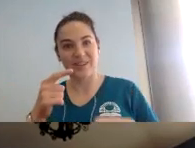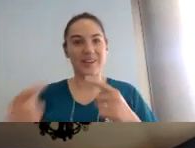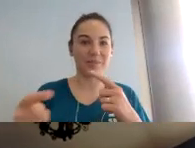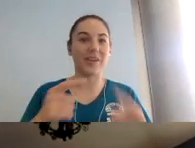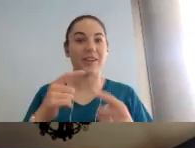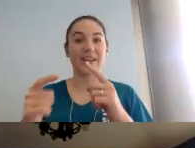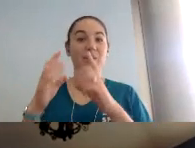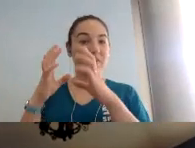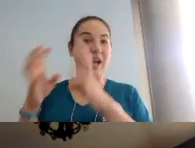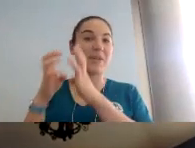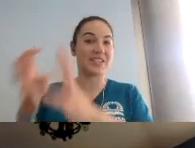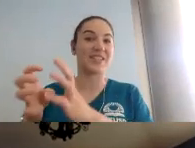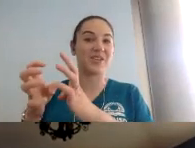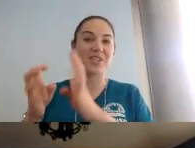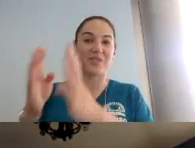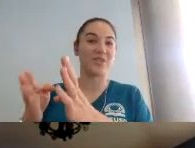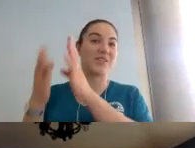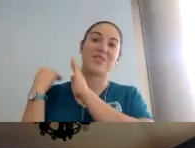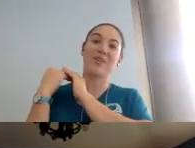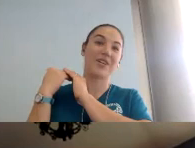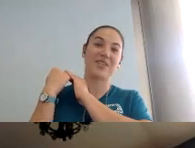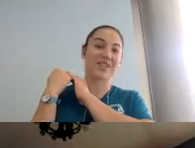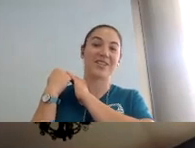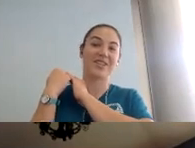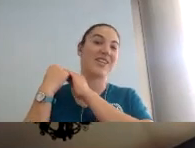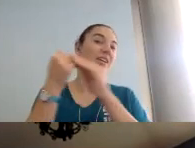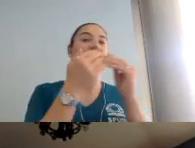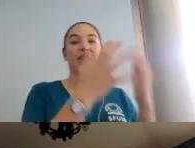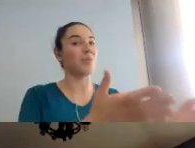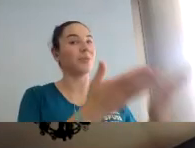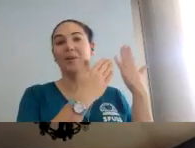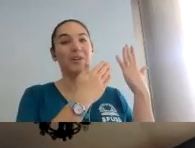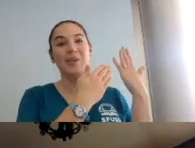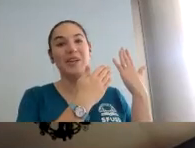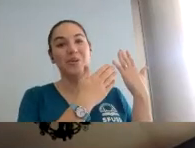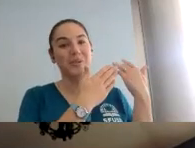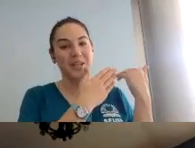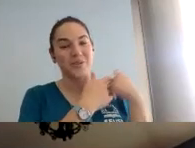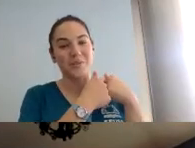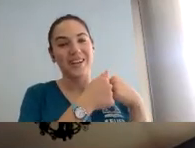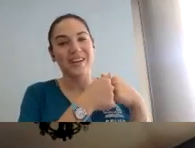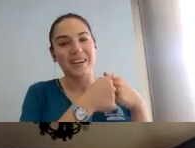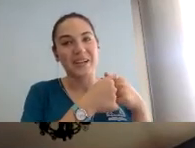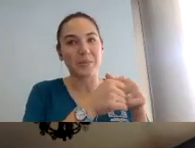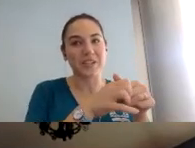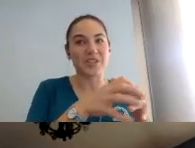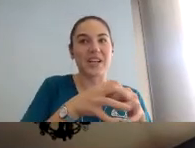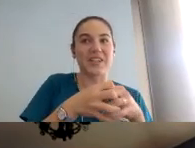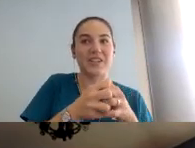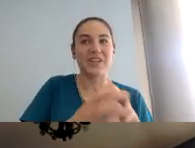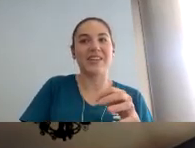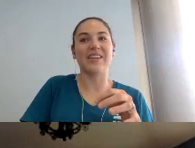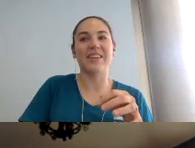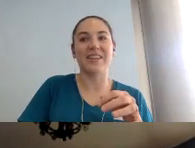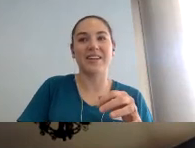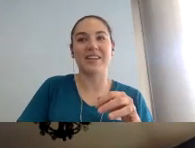students, again, whatever happens in Synergy, so if the student is no longer in your section in Synergy, they will no longer be in your Google Classroom. So that's just kind of like